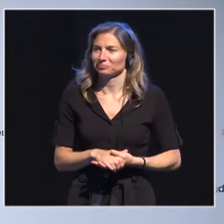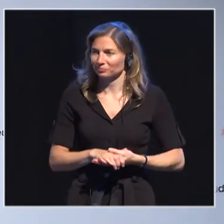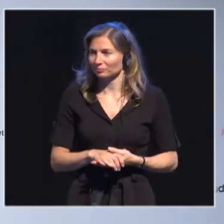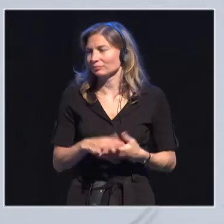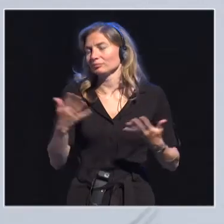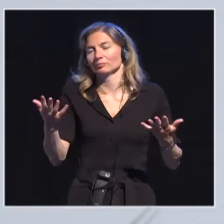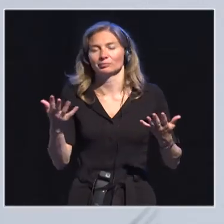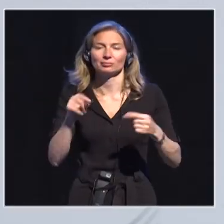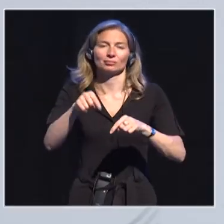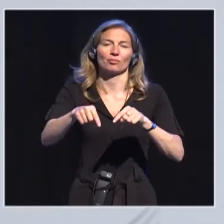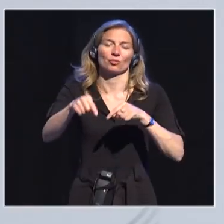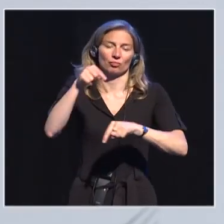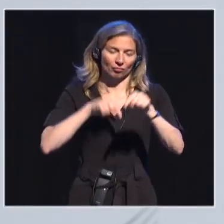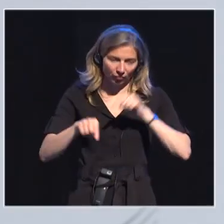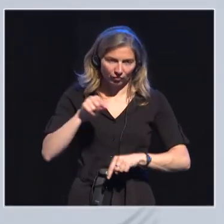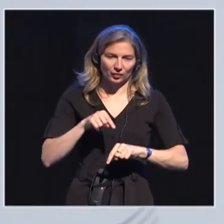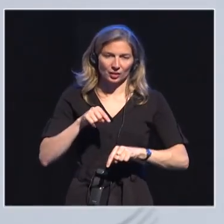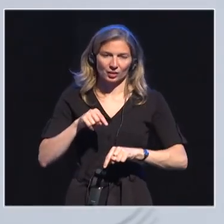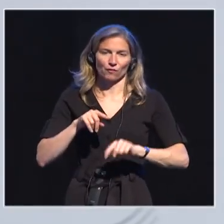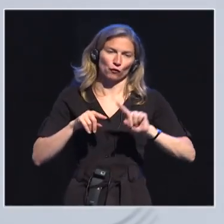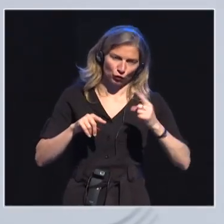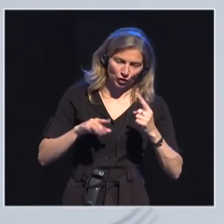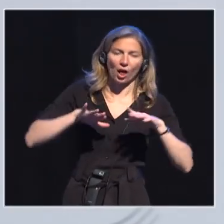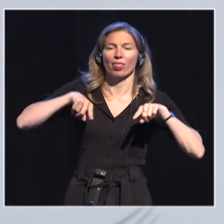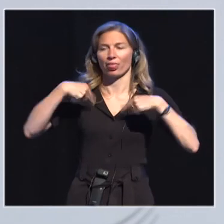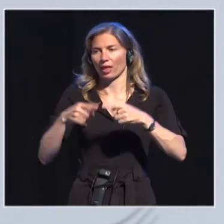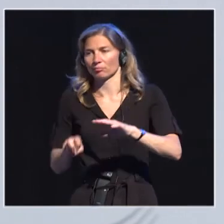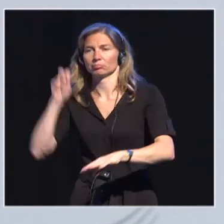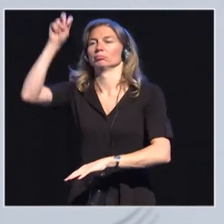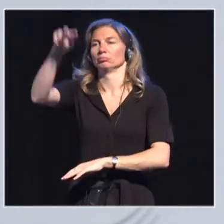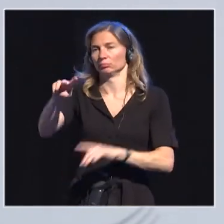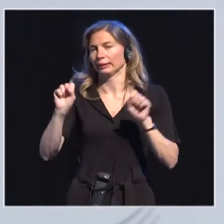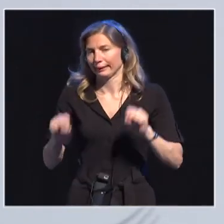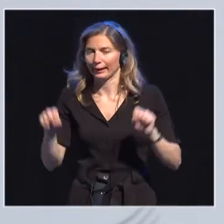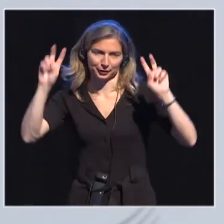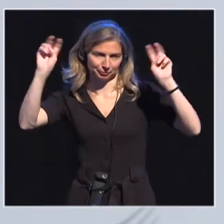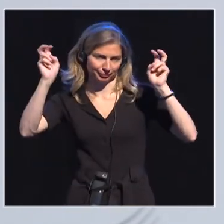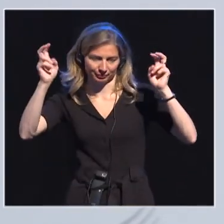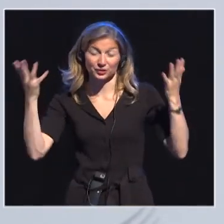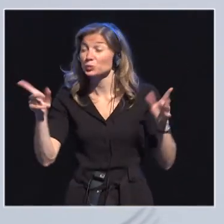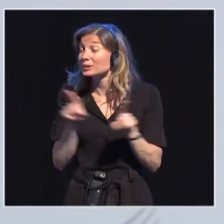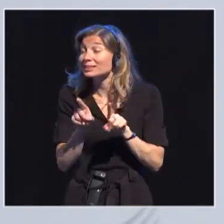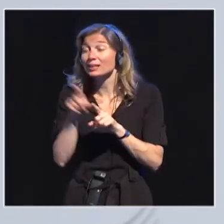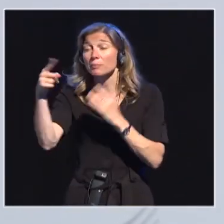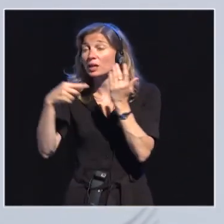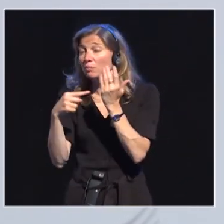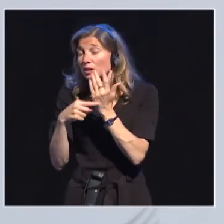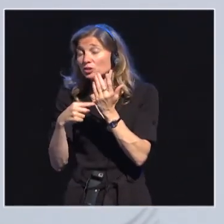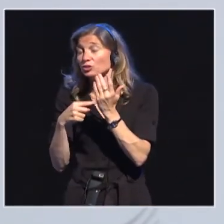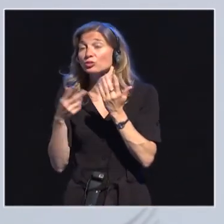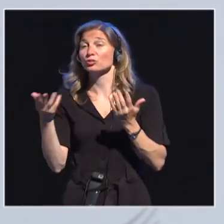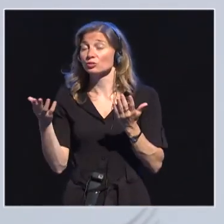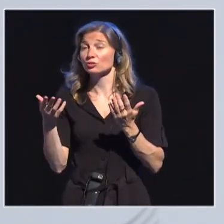higher or further than that. The last element is in any technological revolution, and this definitely is